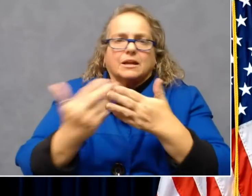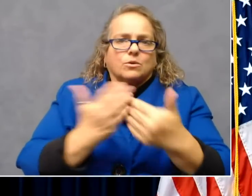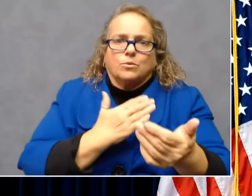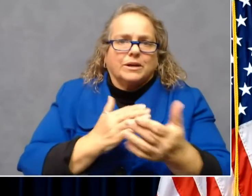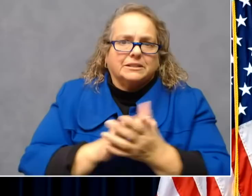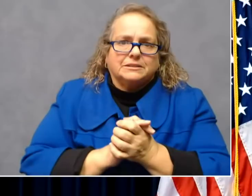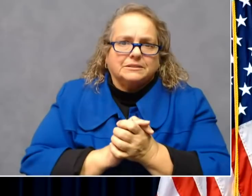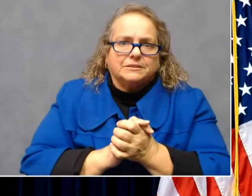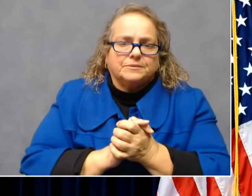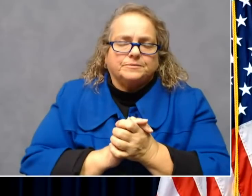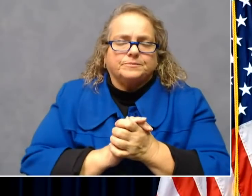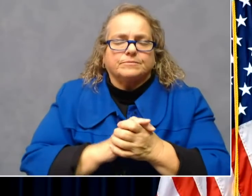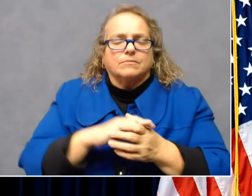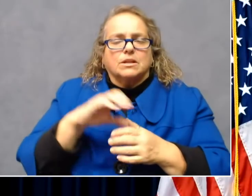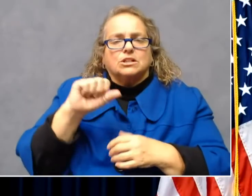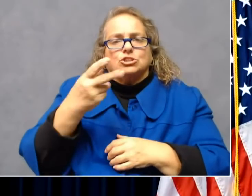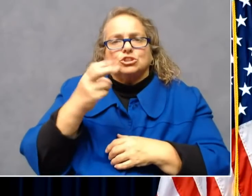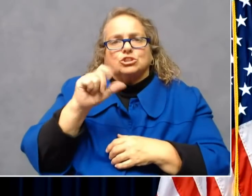WKYT.